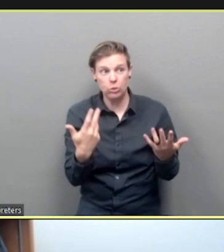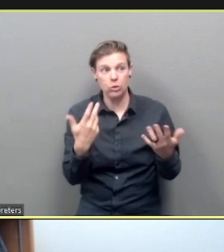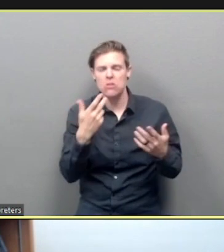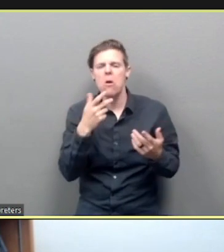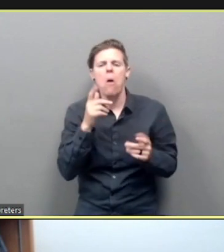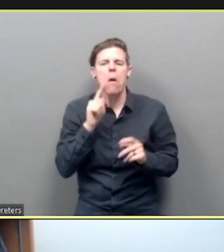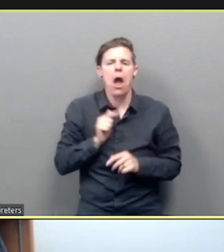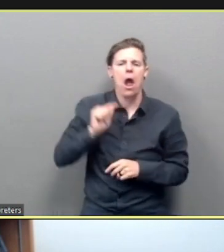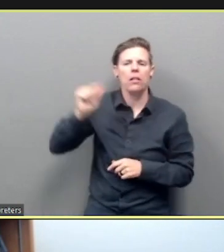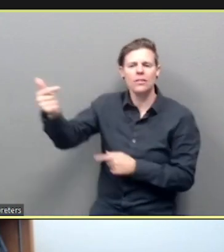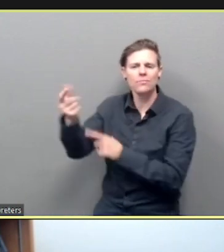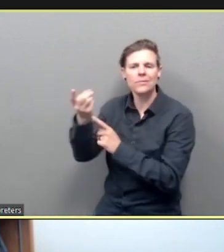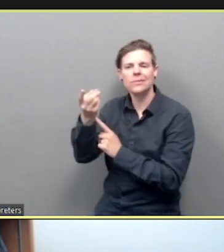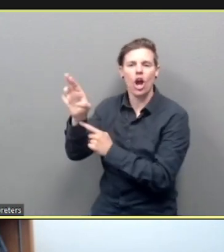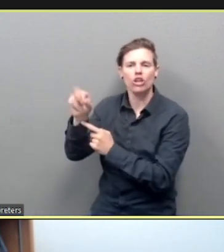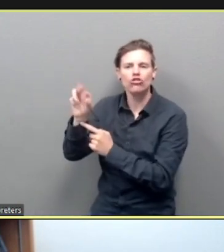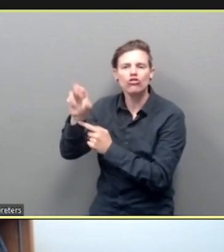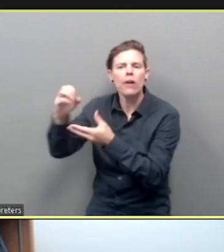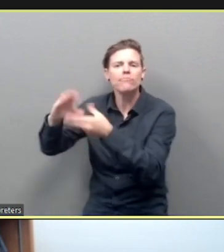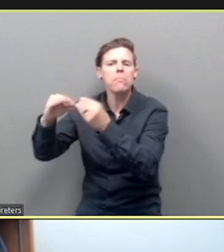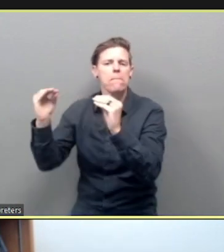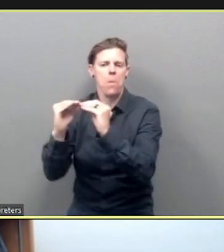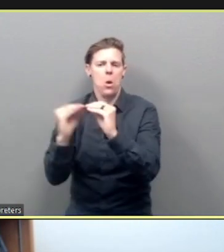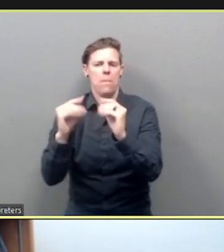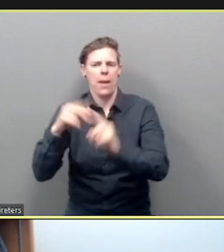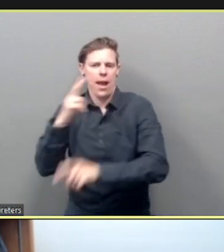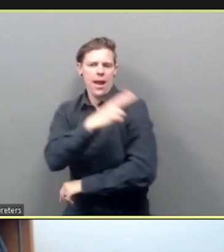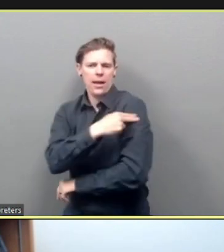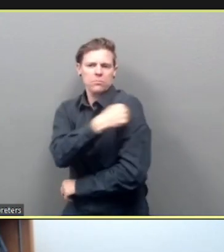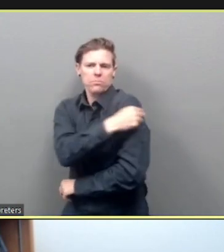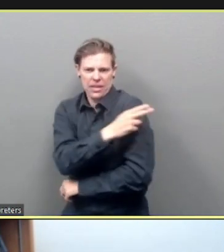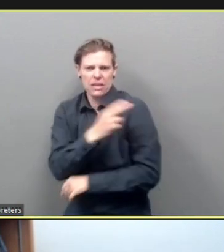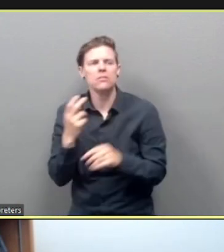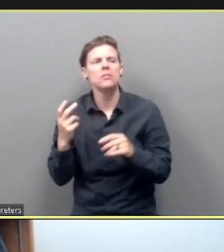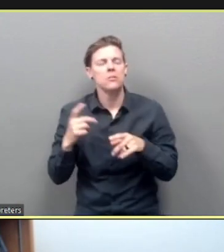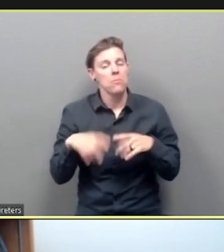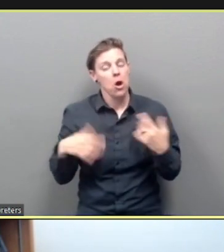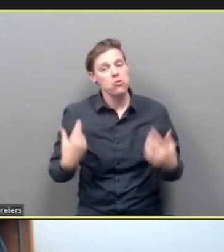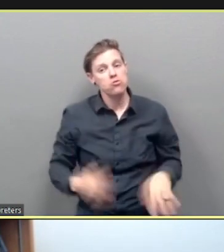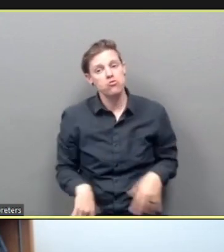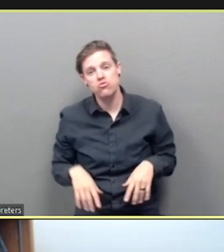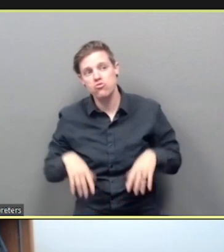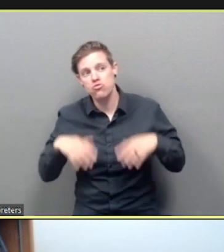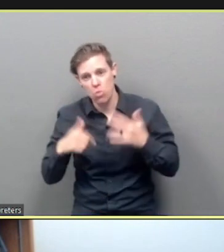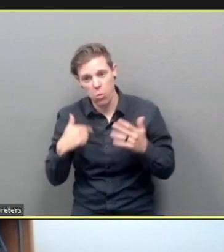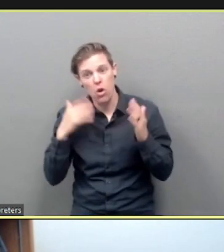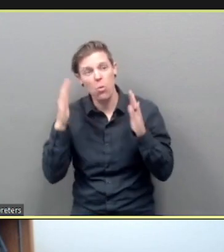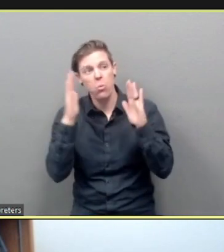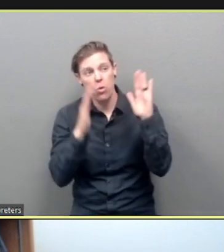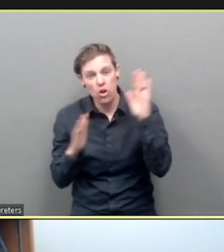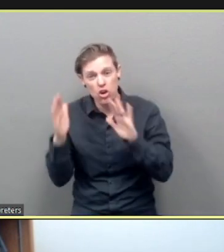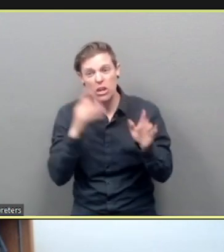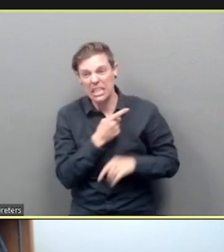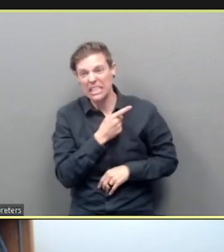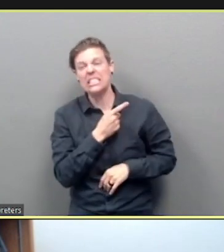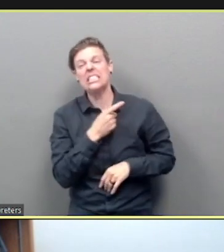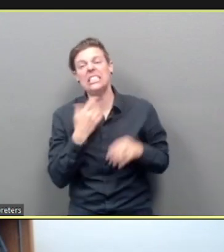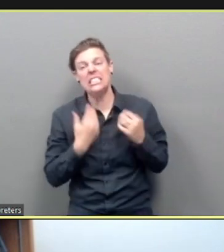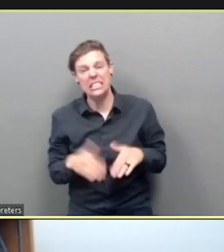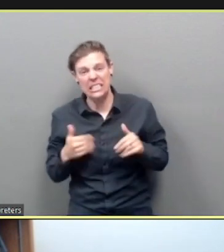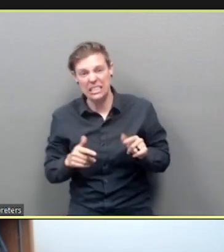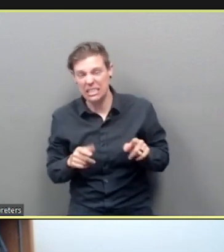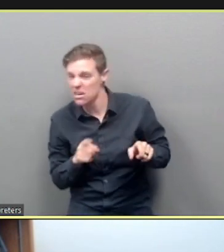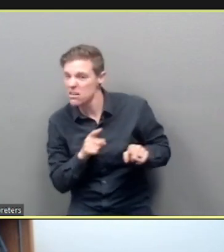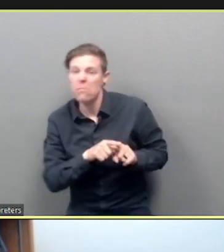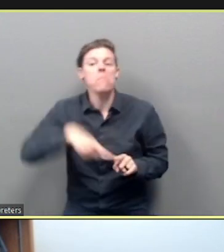update last week as well, but very, very concerning. Next slide. This is the